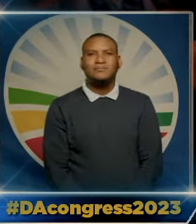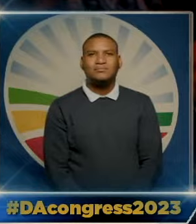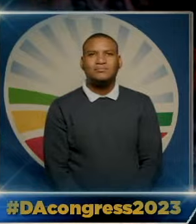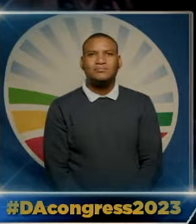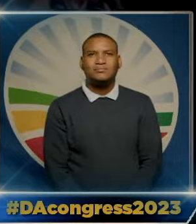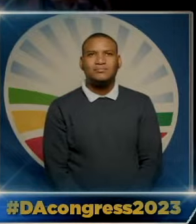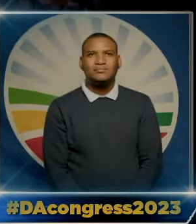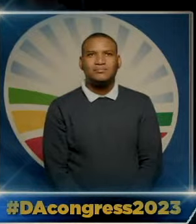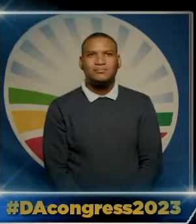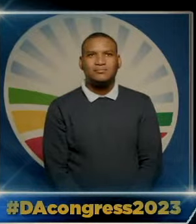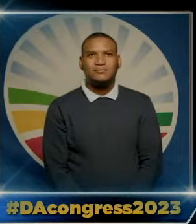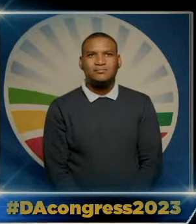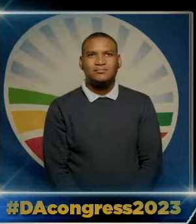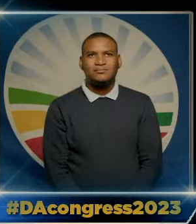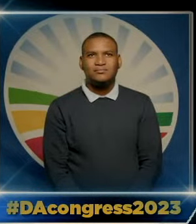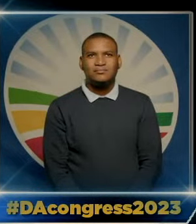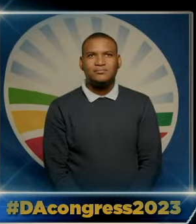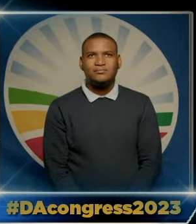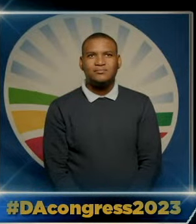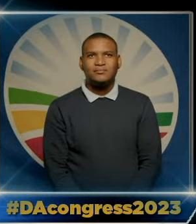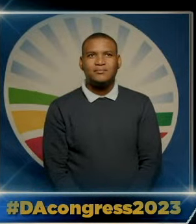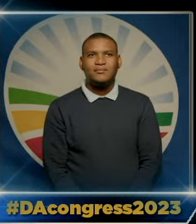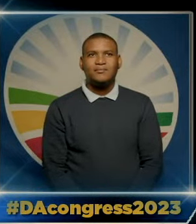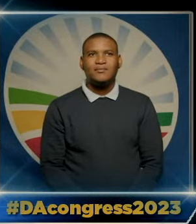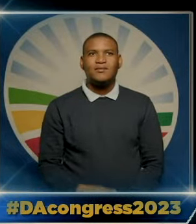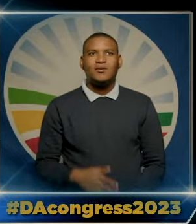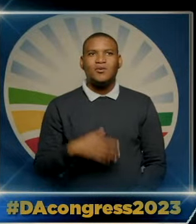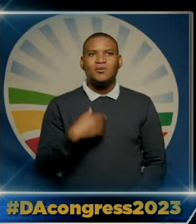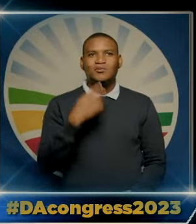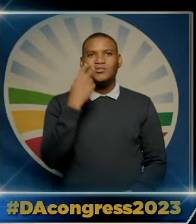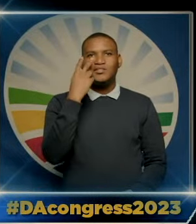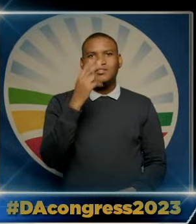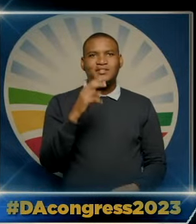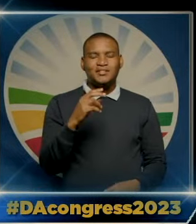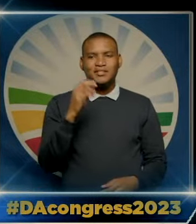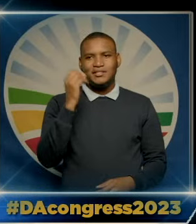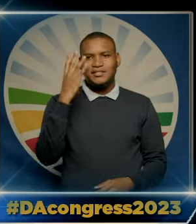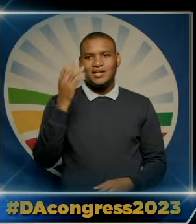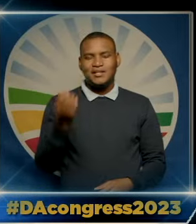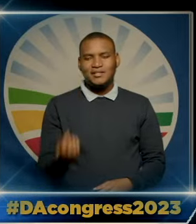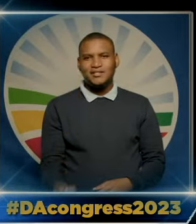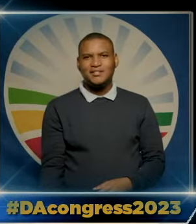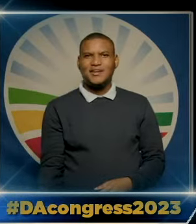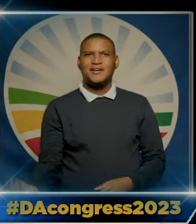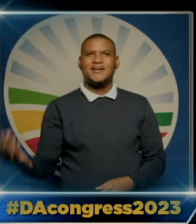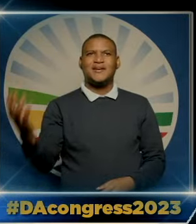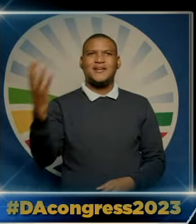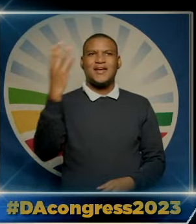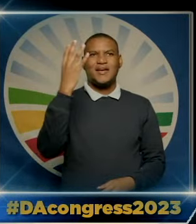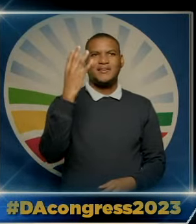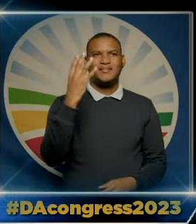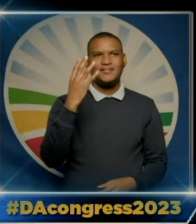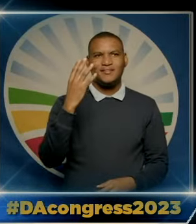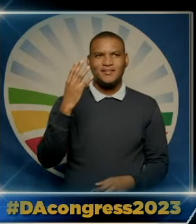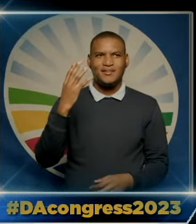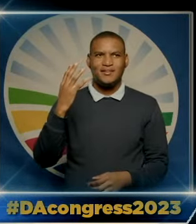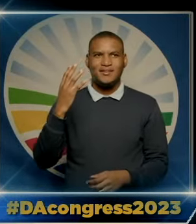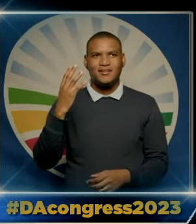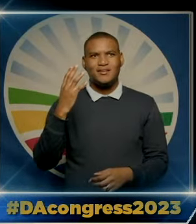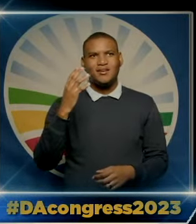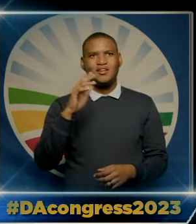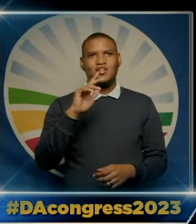And now, Democrats, to see the sun rise over the Blythe River Canaan or through tall grass in the Kruger